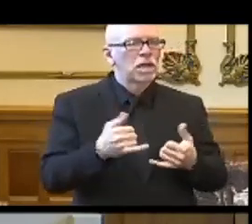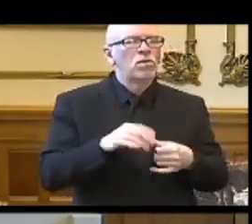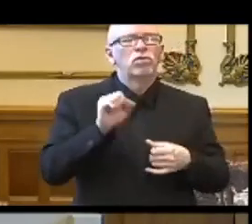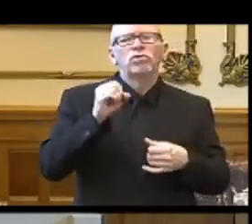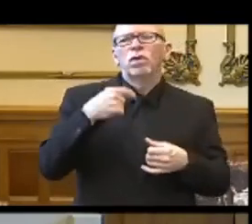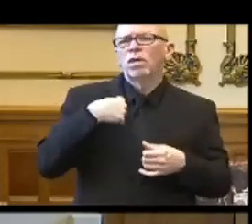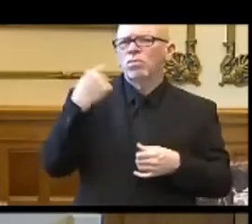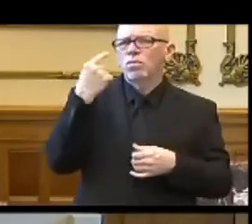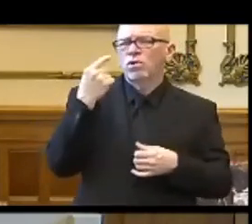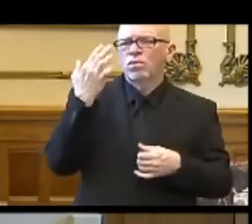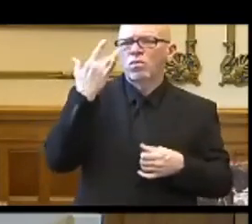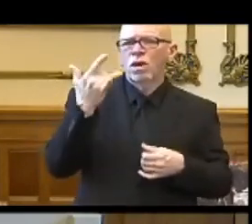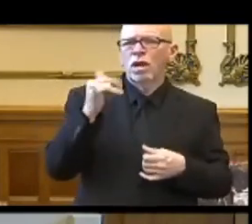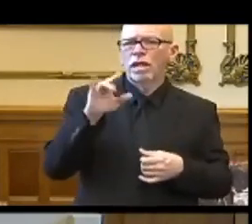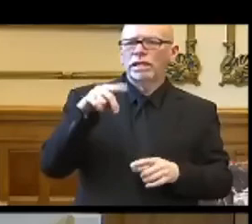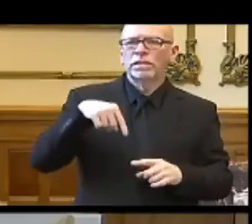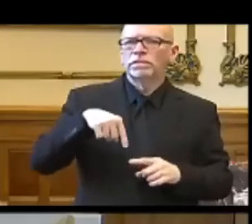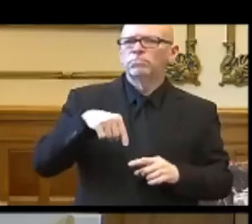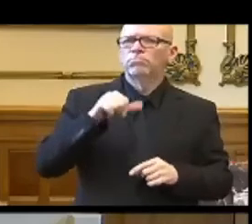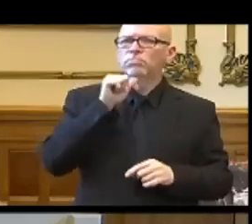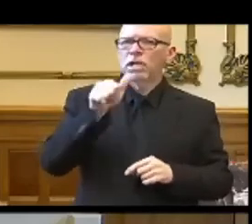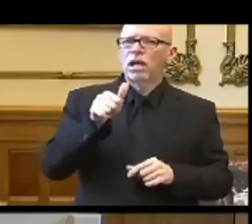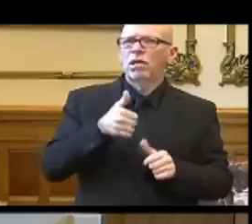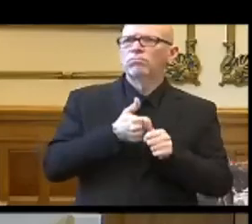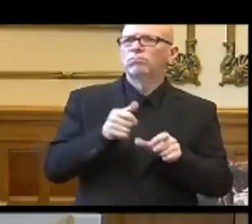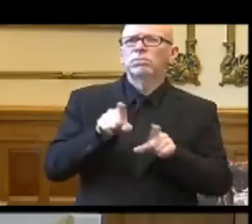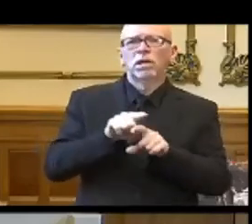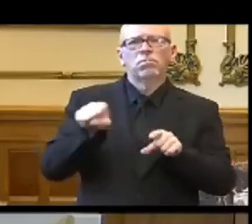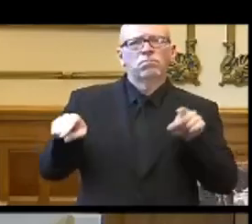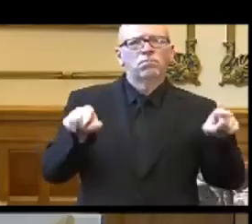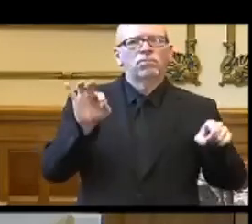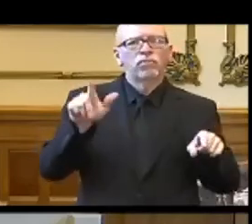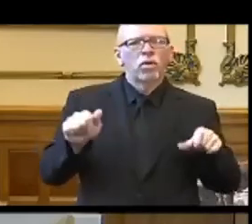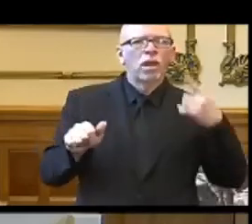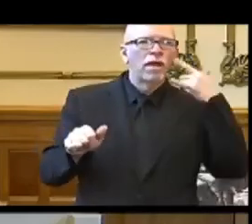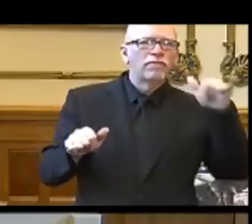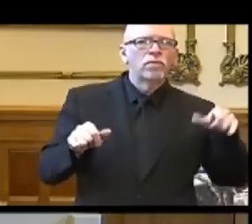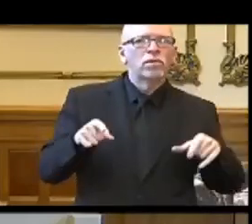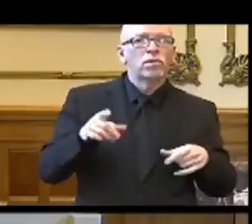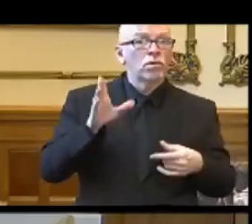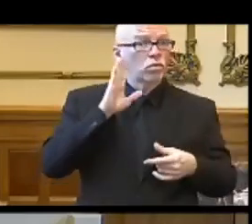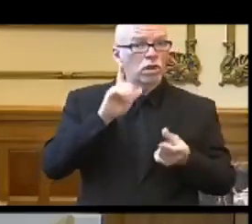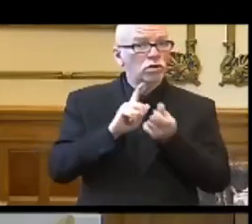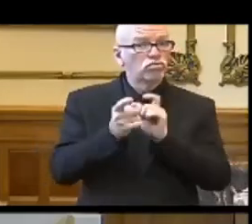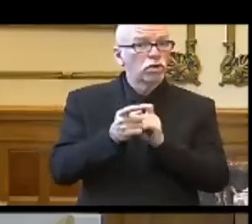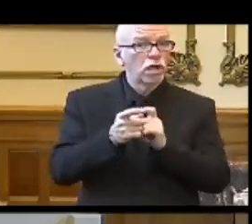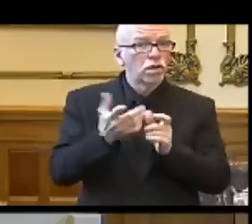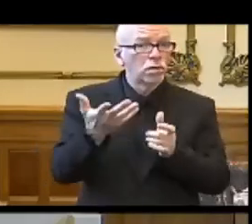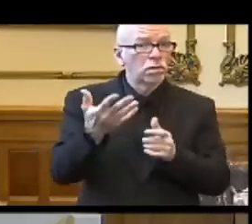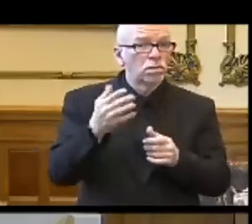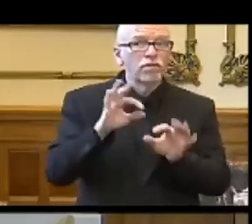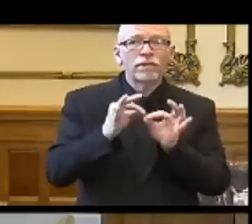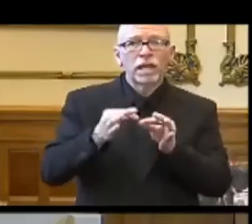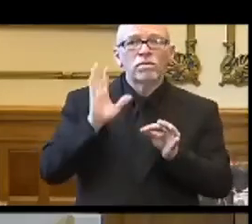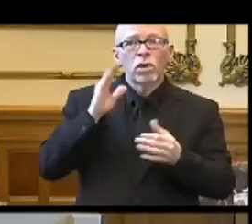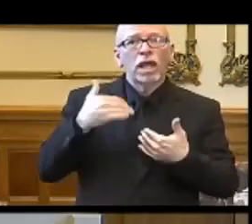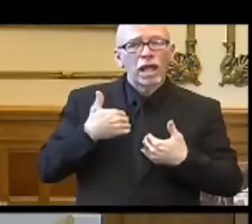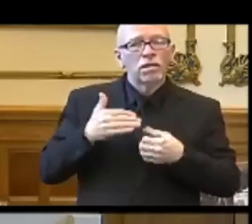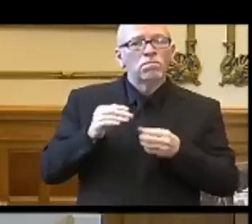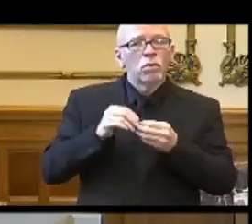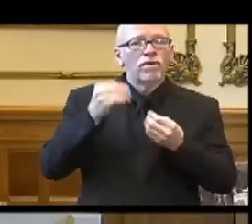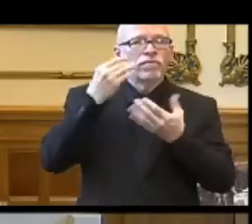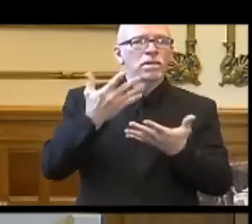I'm wondering why Indiana is not doing that same thing and whether that will change so that families have the information they